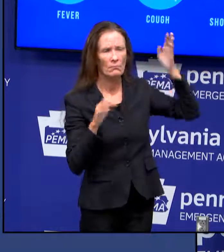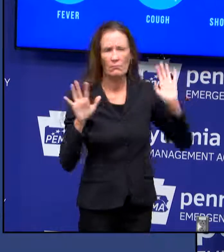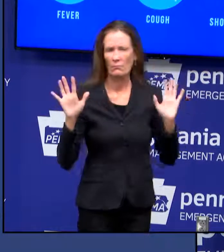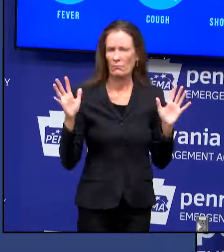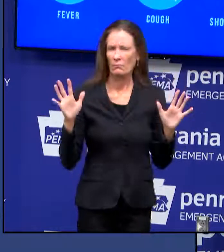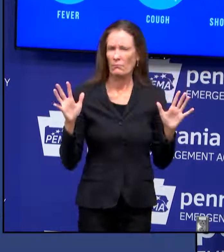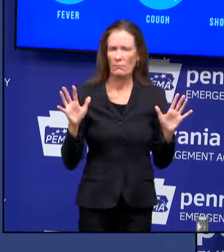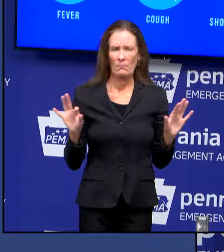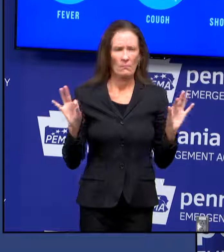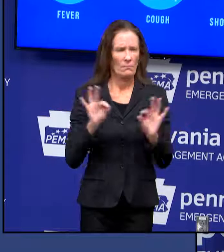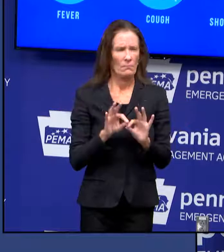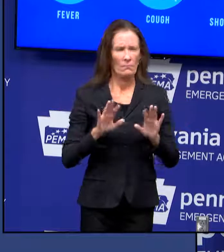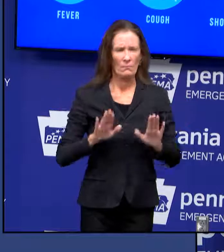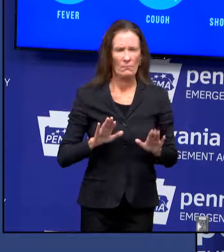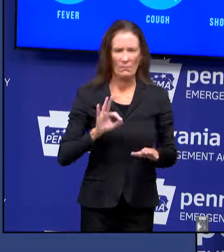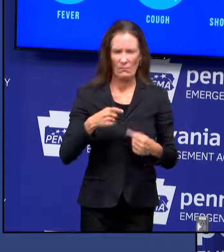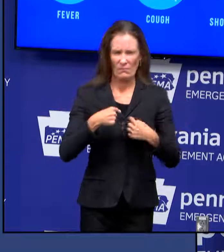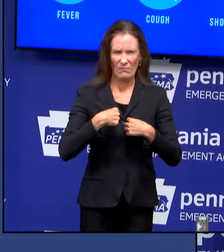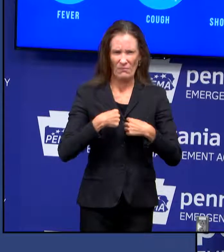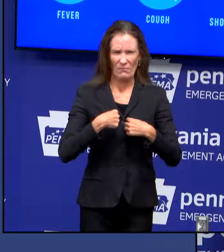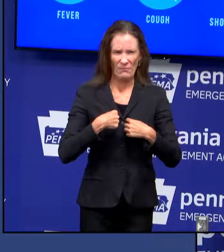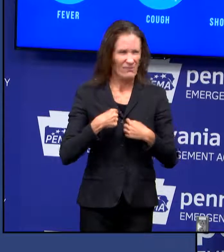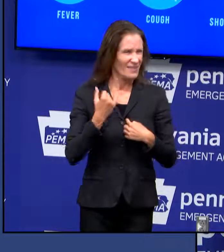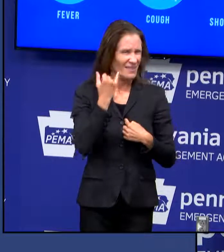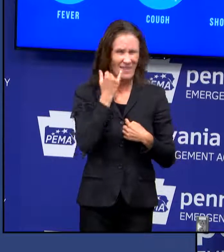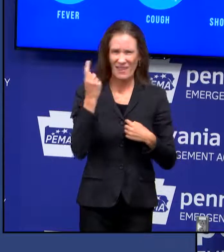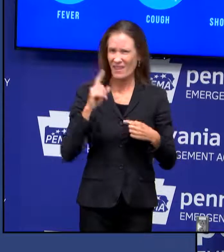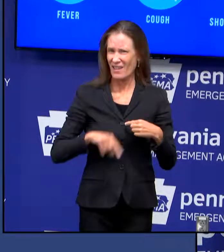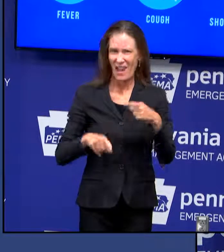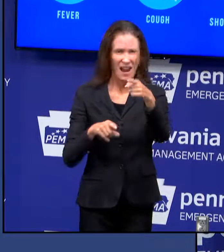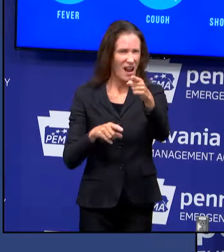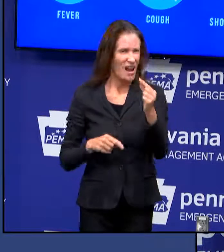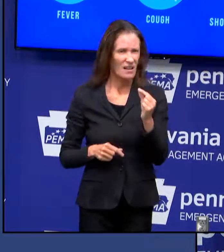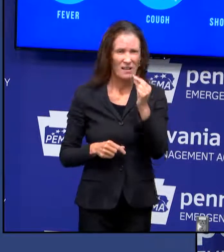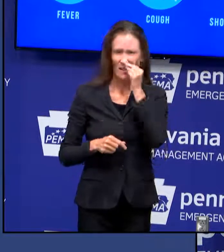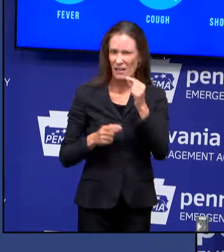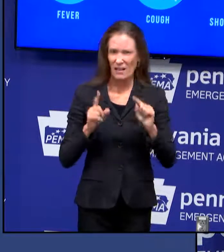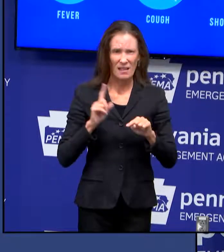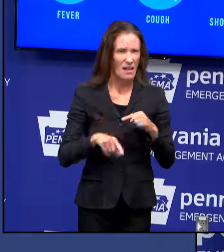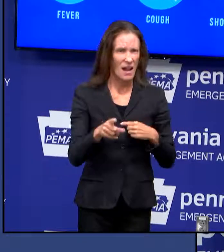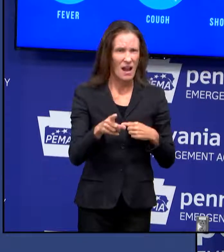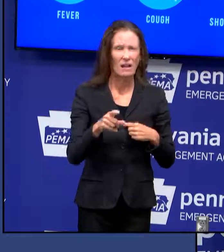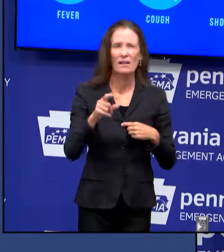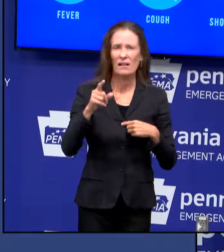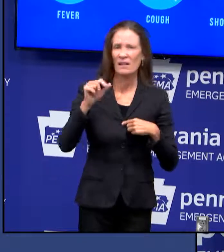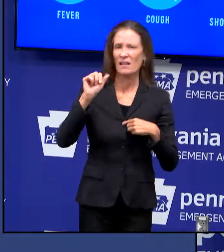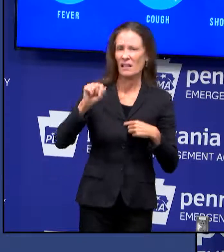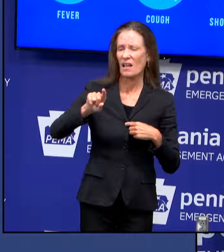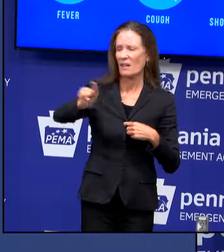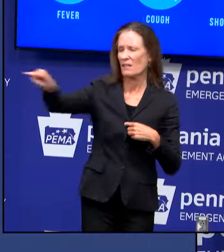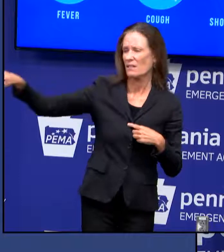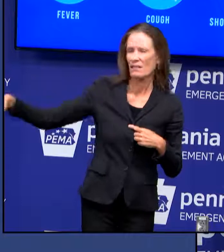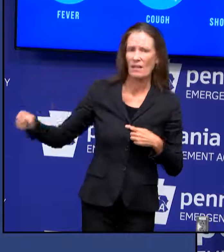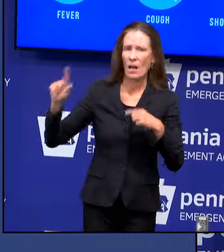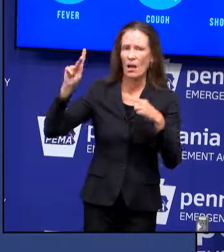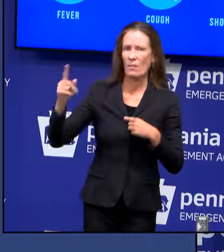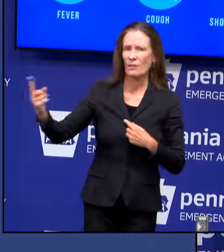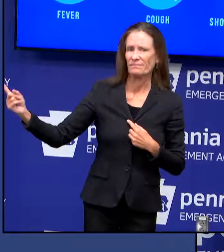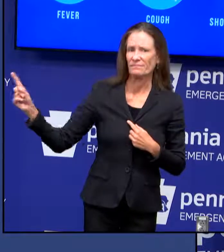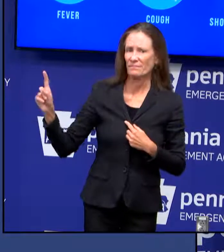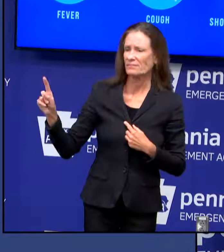self-swab, we do ask that they bring someone with them to physically do the swab assessment. Because it's contactless,